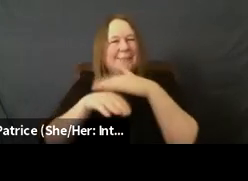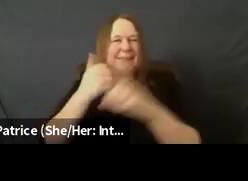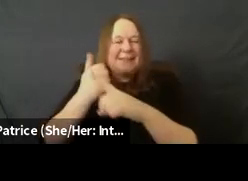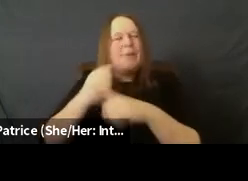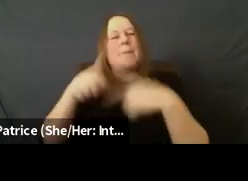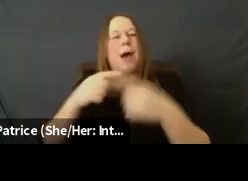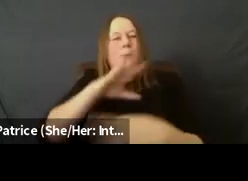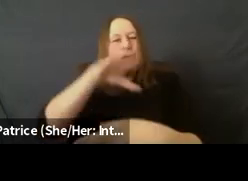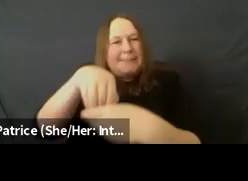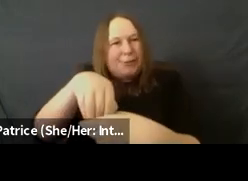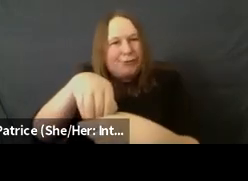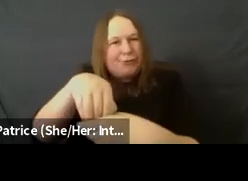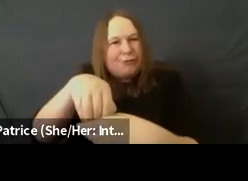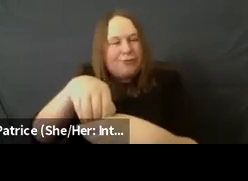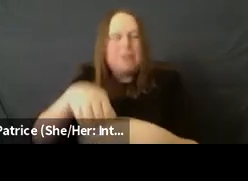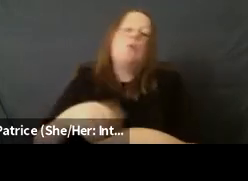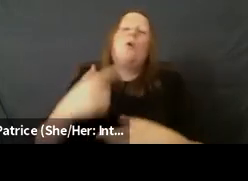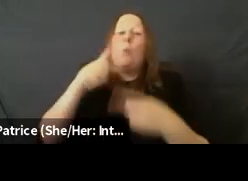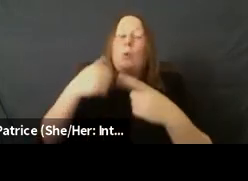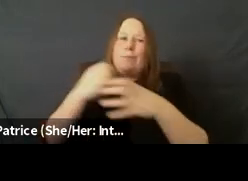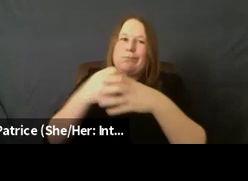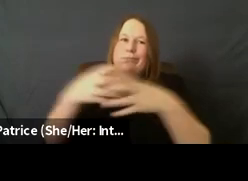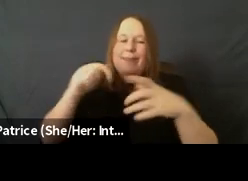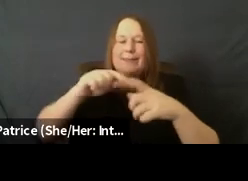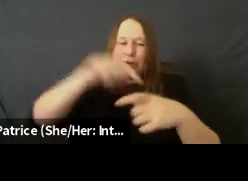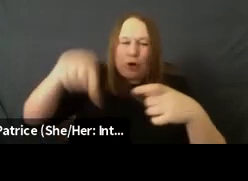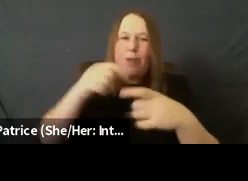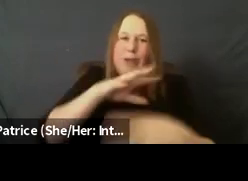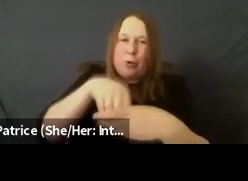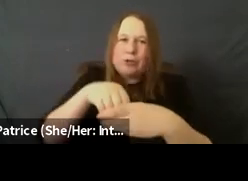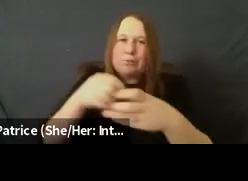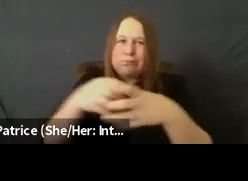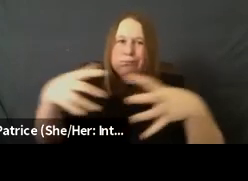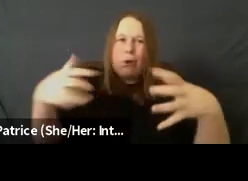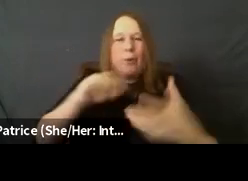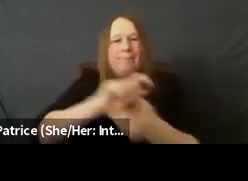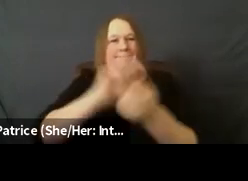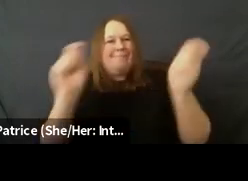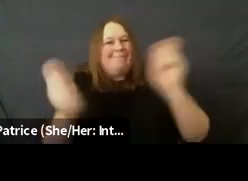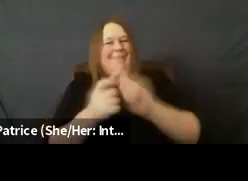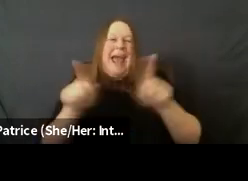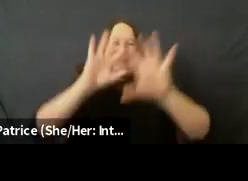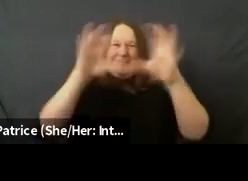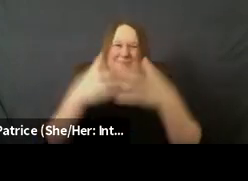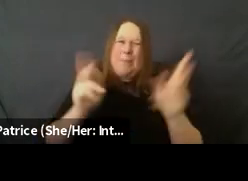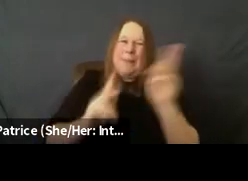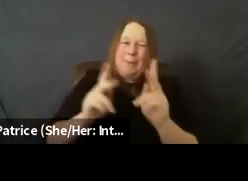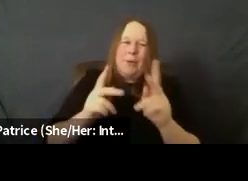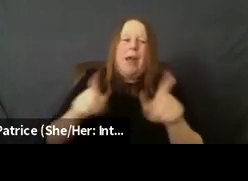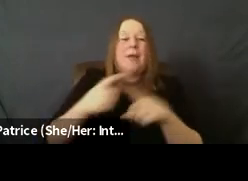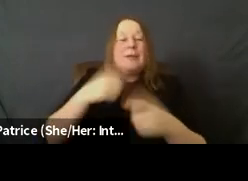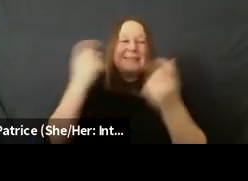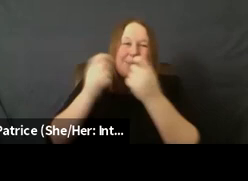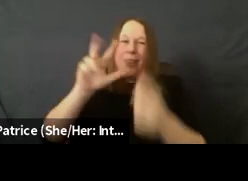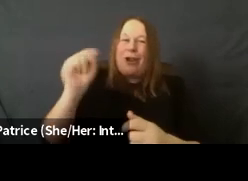about participation. And when we expand the circle of inclusion, we evolve as a people. So as we celebrate the